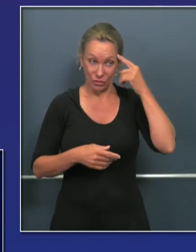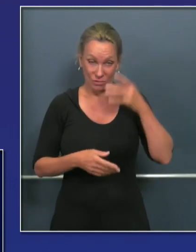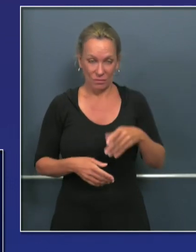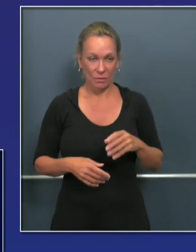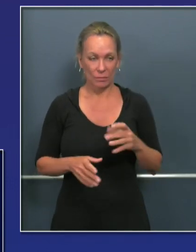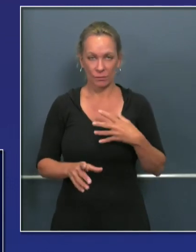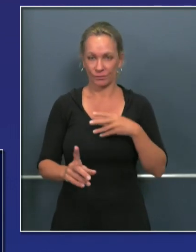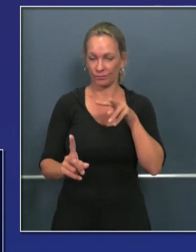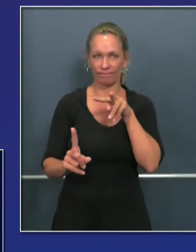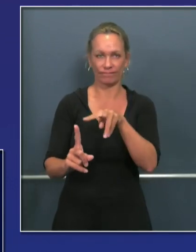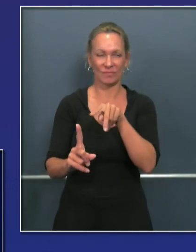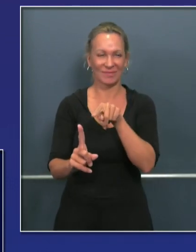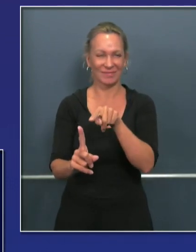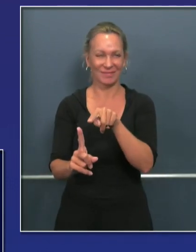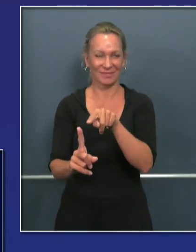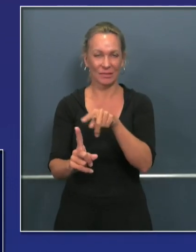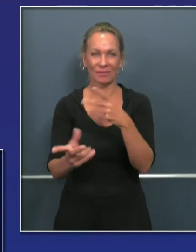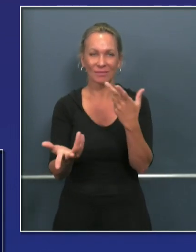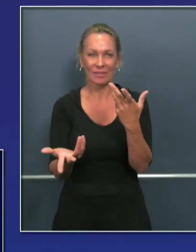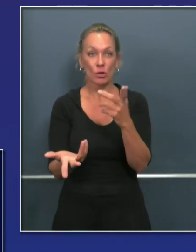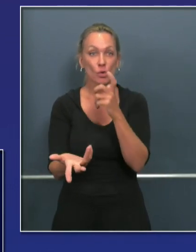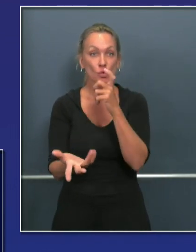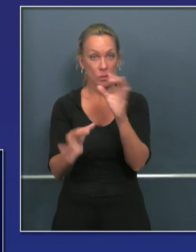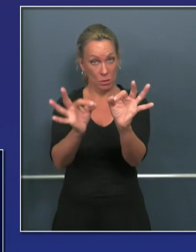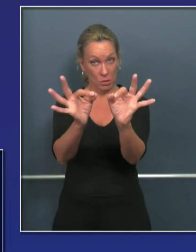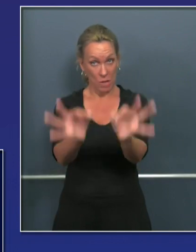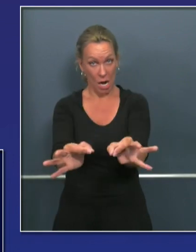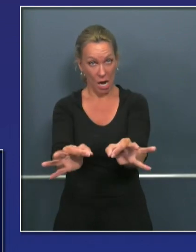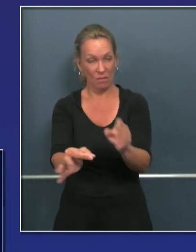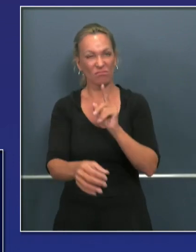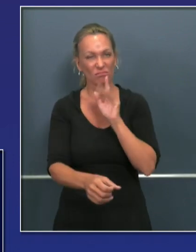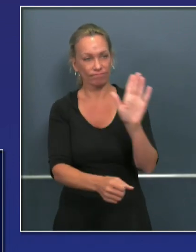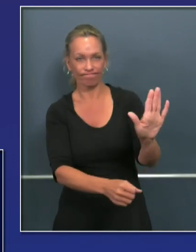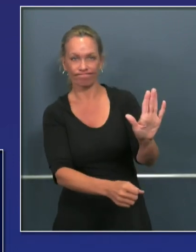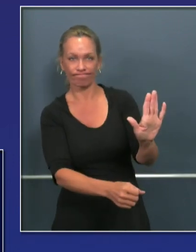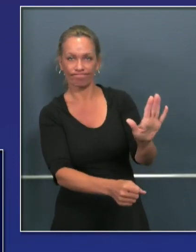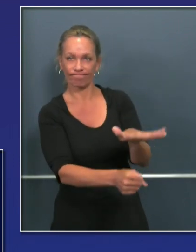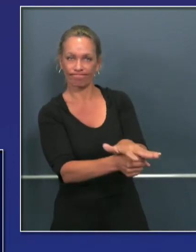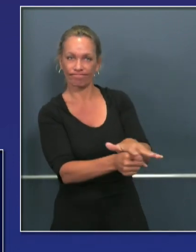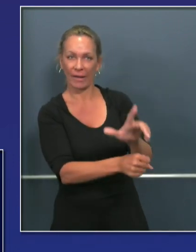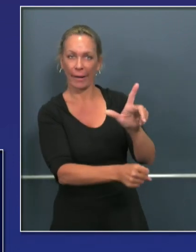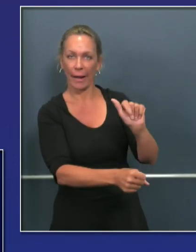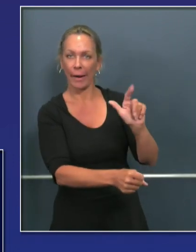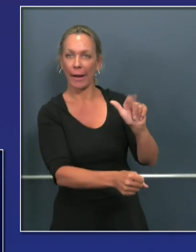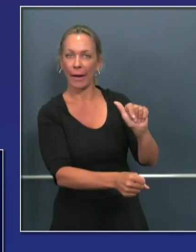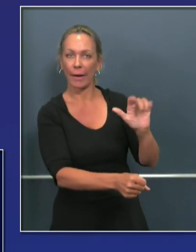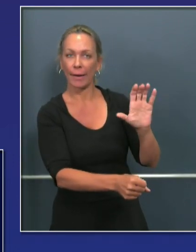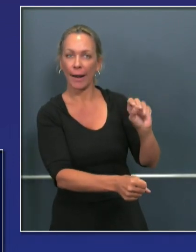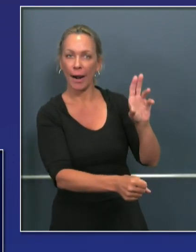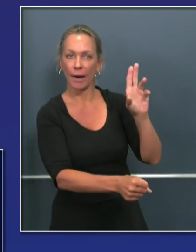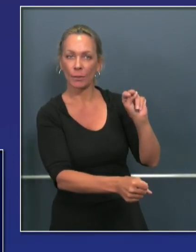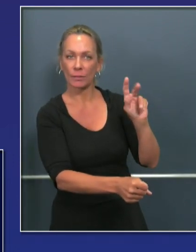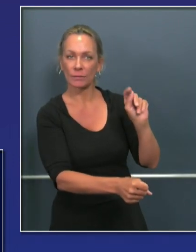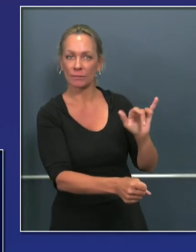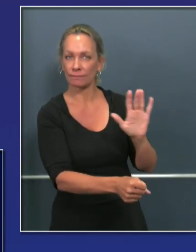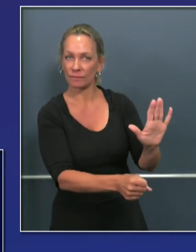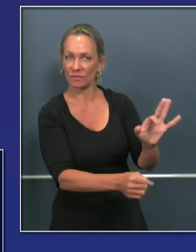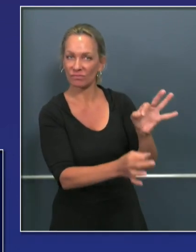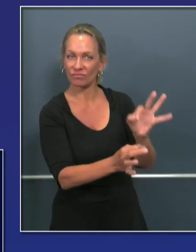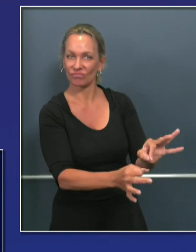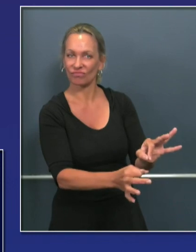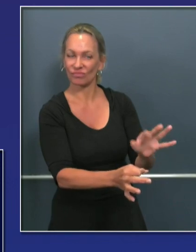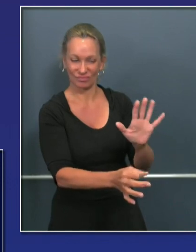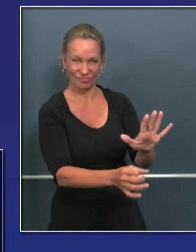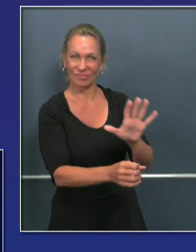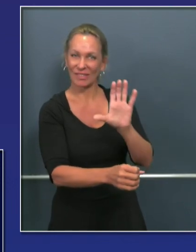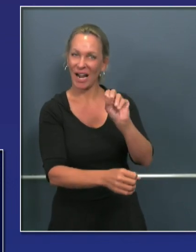transmission, hospitalizations, limited hospital capacity. Dr. Galley can walk back through this slide in ways of directly answering your